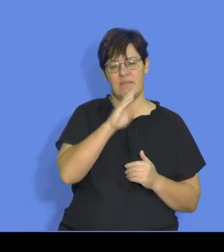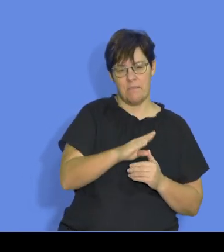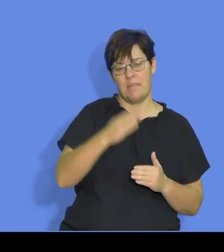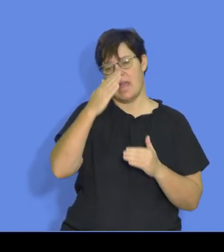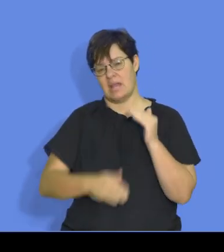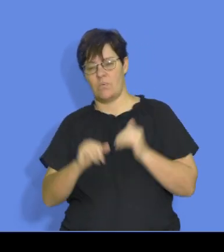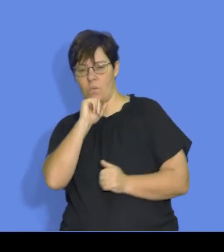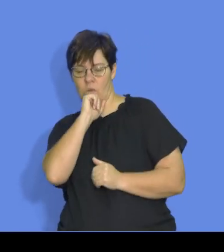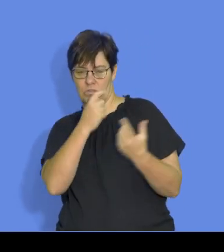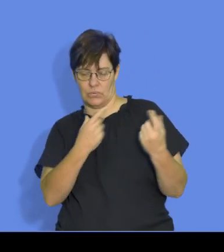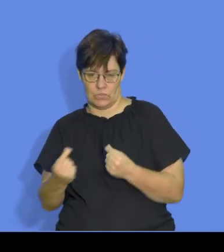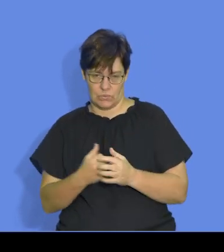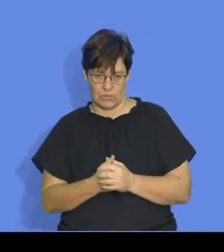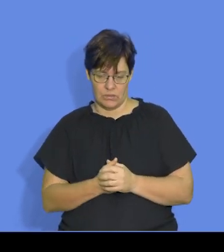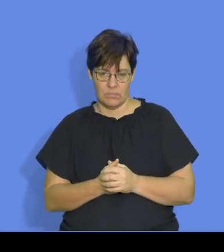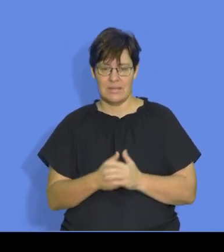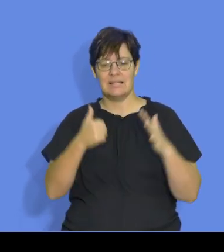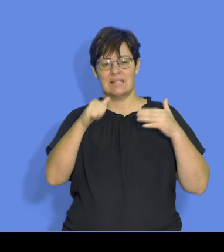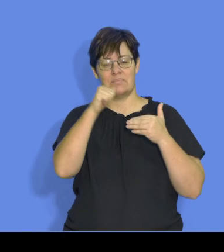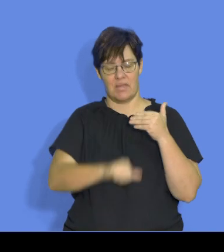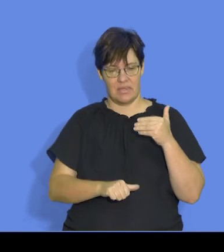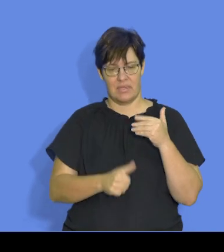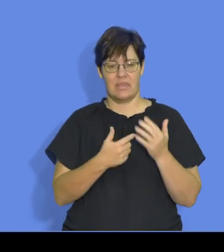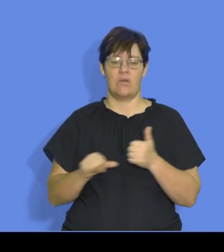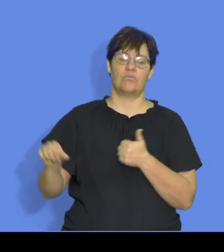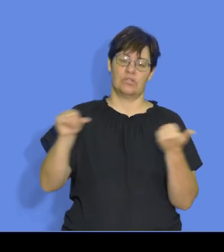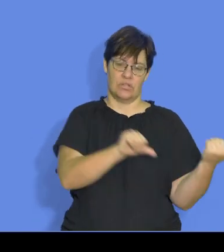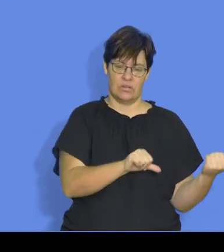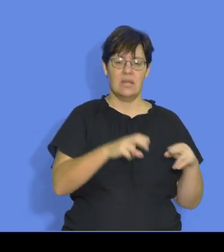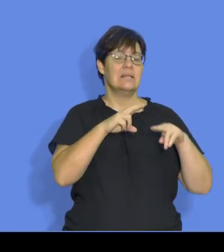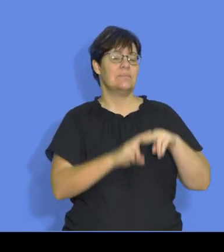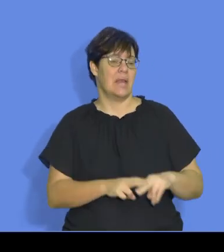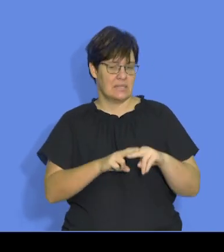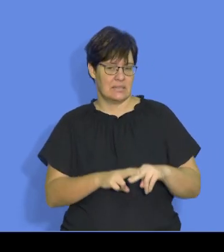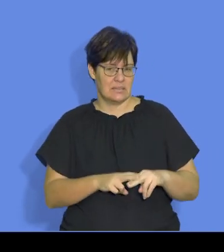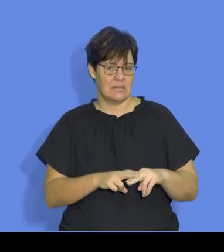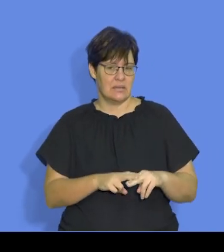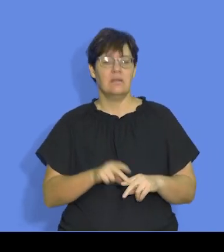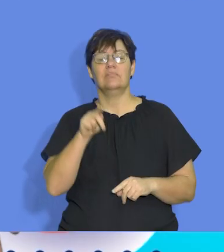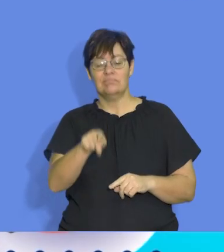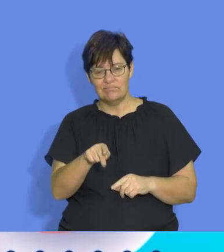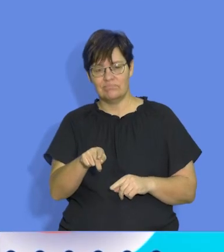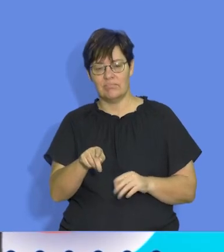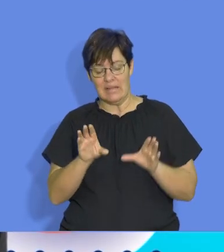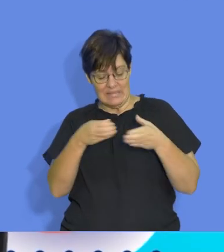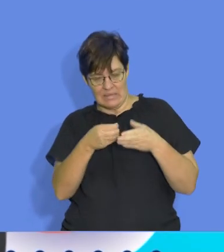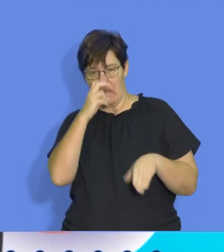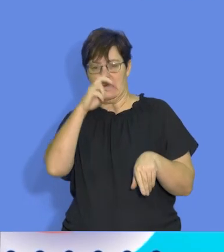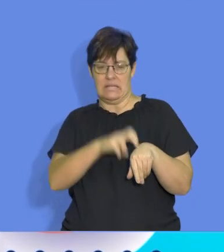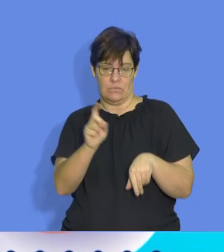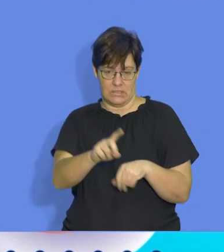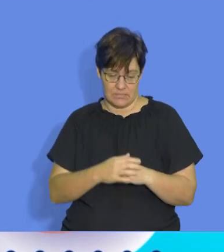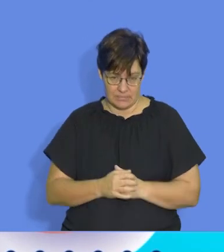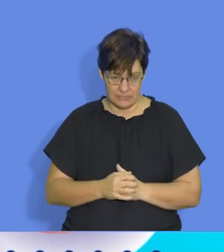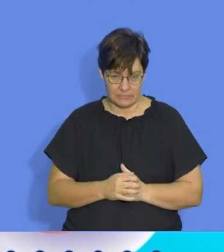right? They do a 6-monthly return depending on the needs of that particular sector of the economy. In this